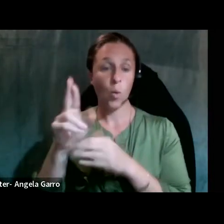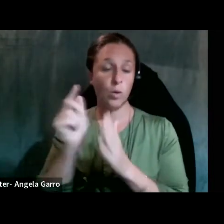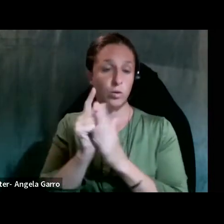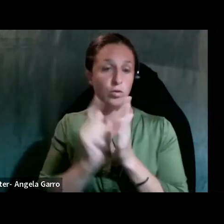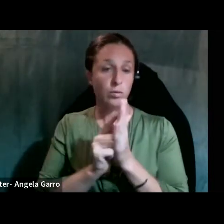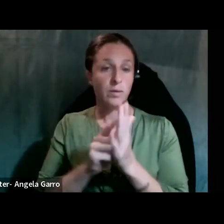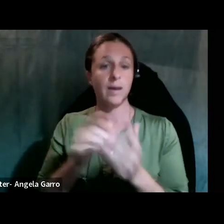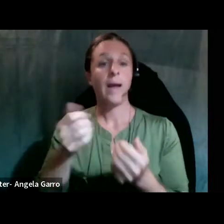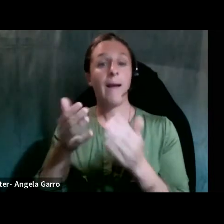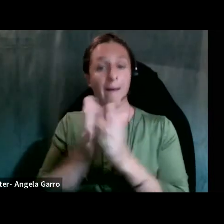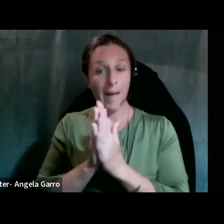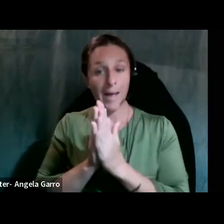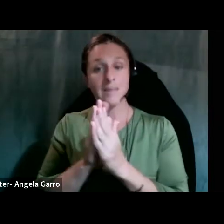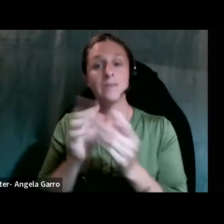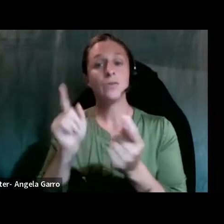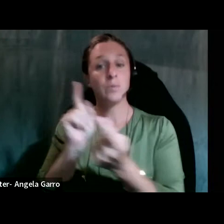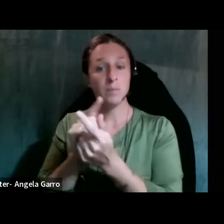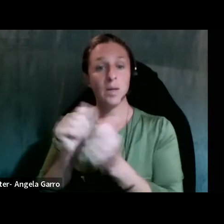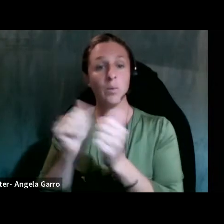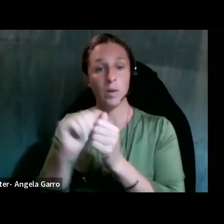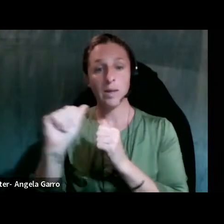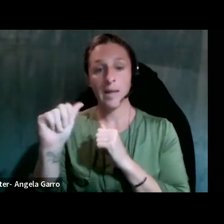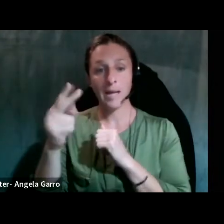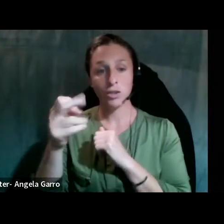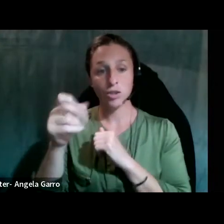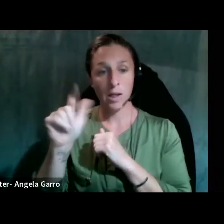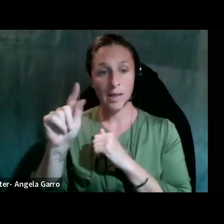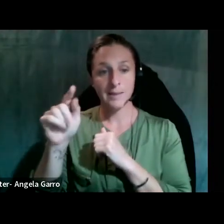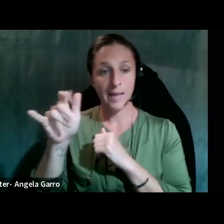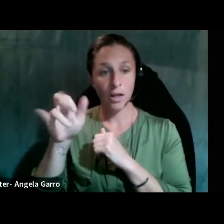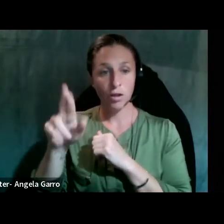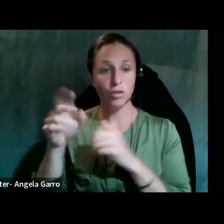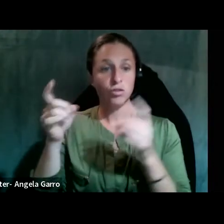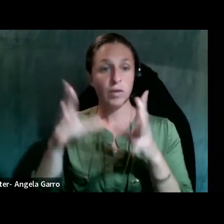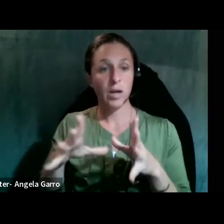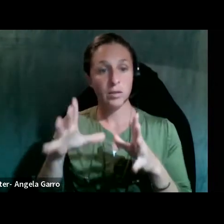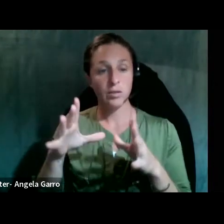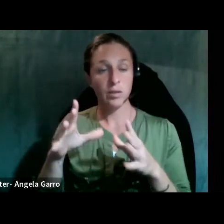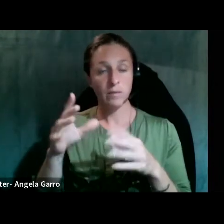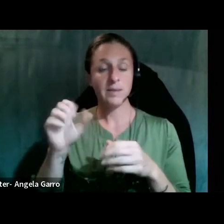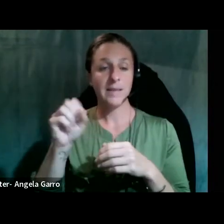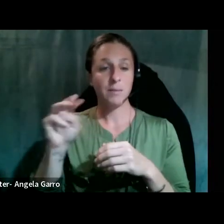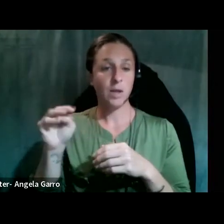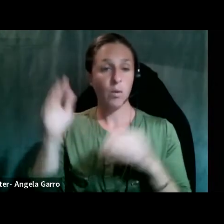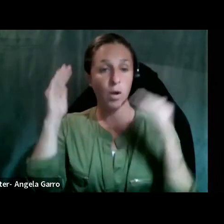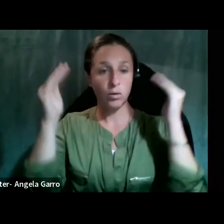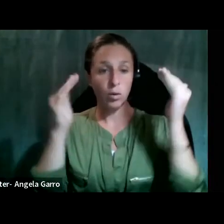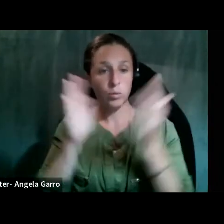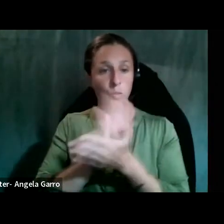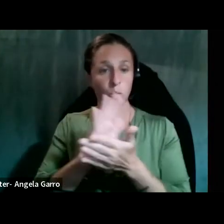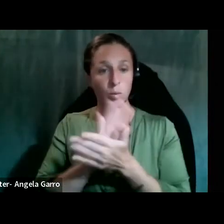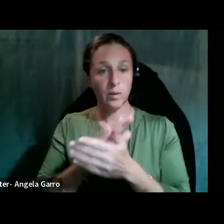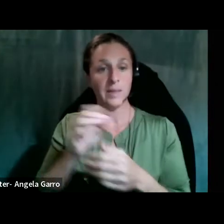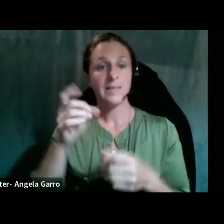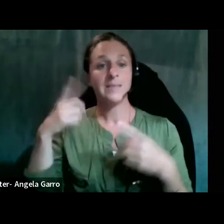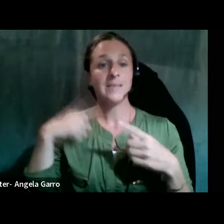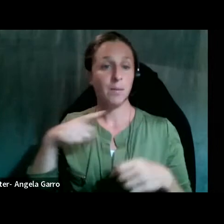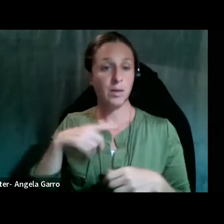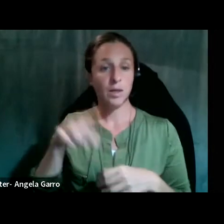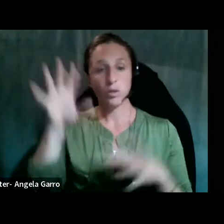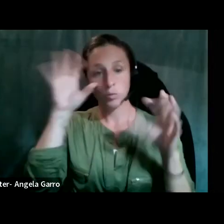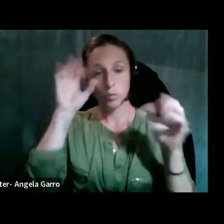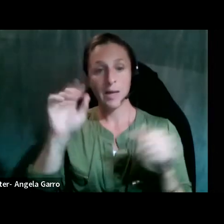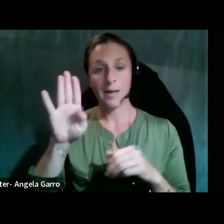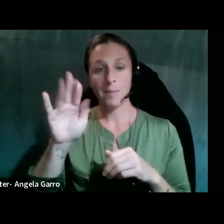meet privately with Angela Taylor, the director of the San Mateo Adult School. I've asked to meet with Deputy Superintendent Black, and I've